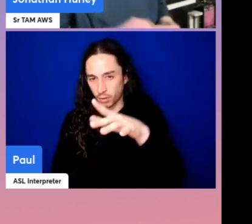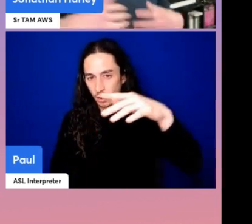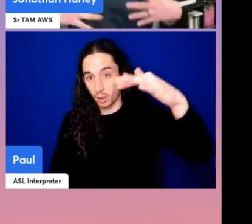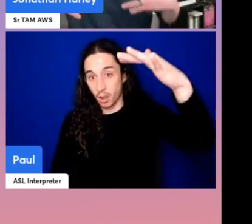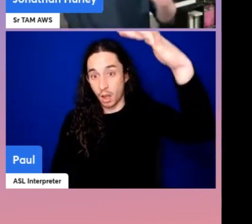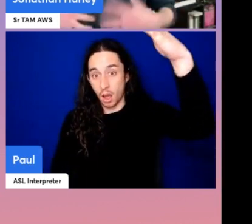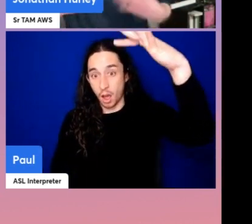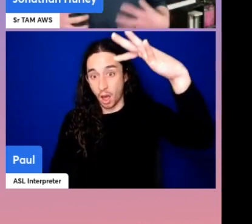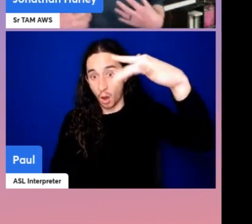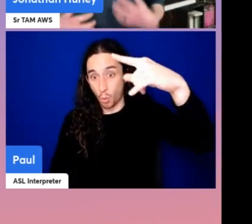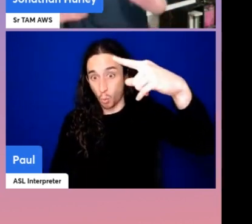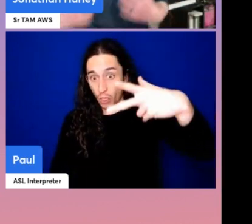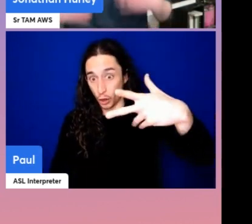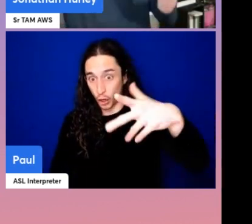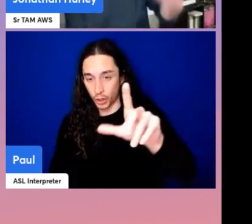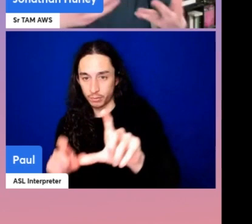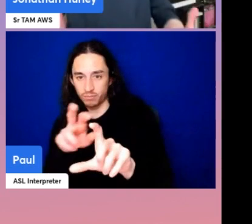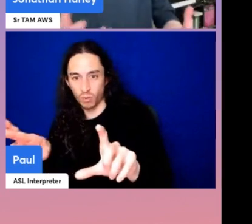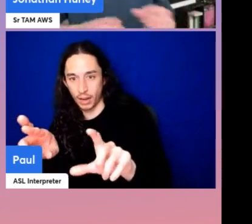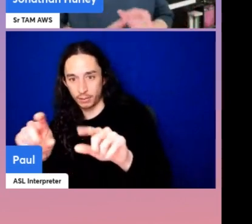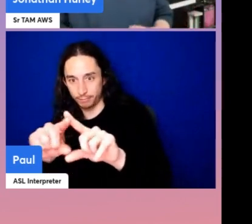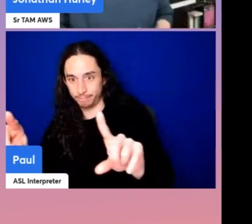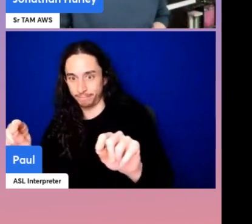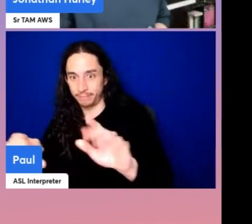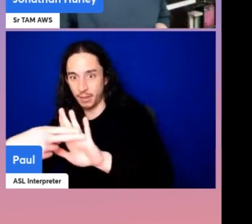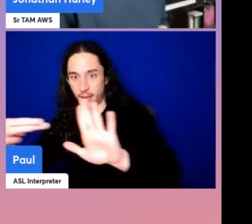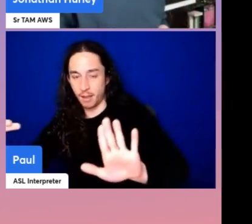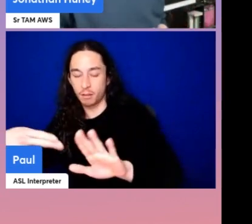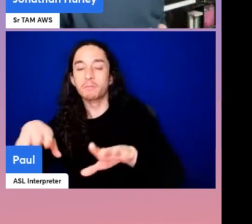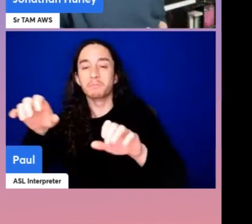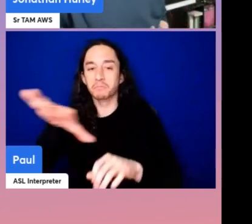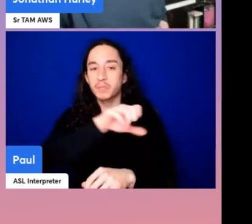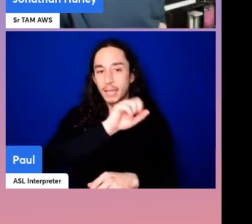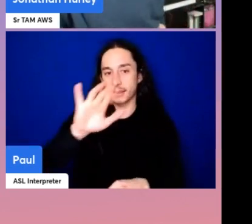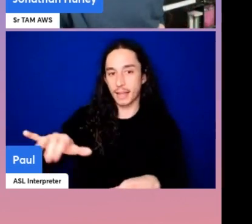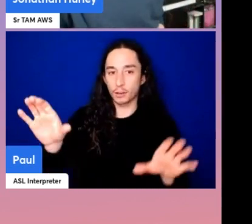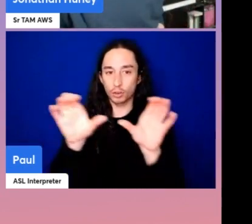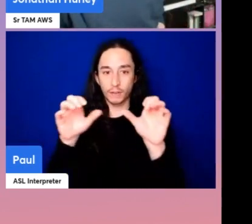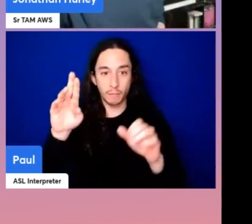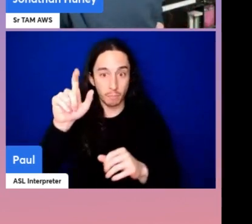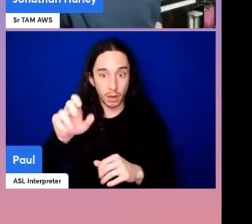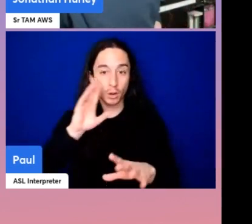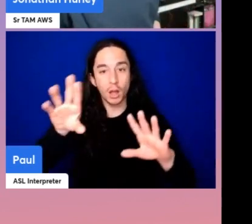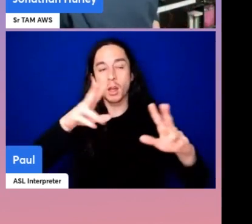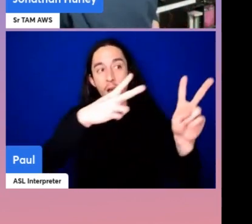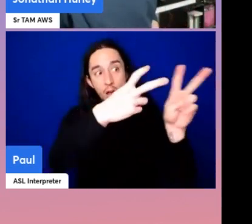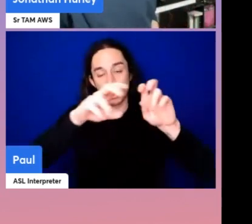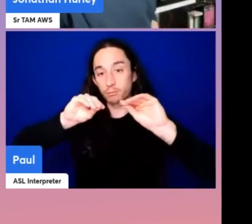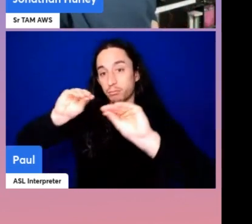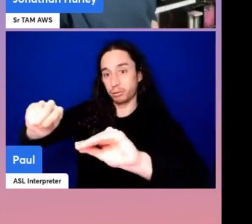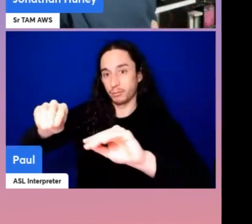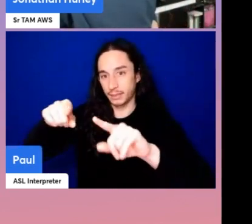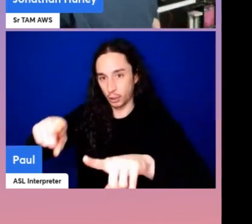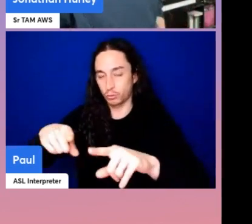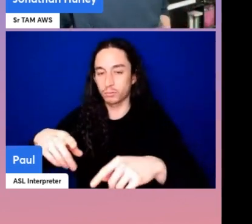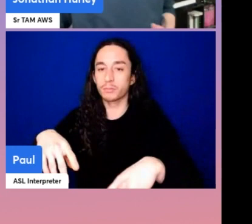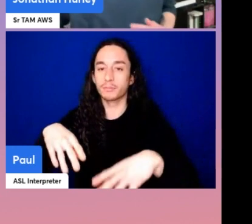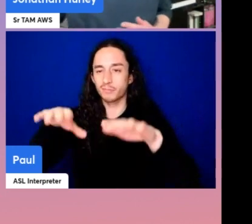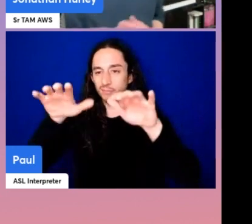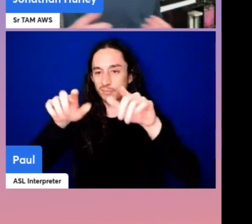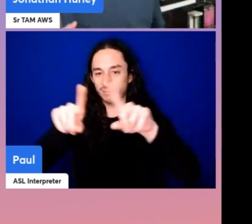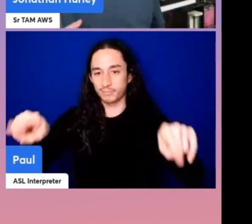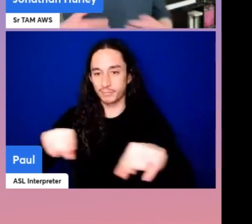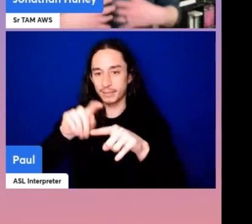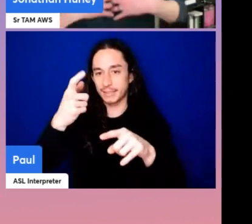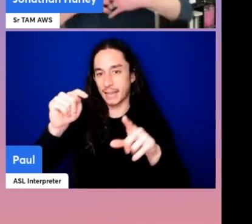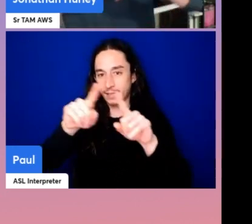down, we'll take our certificate bundle and we'll paste it into this freeform text box. And of course,